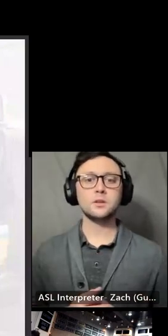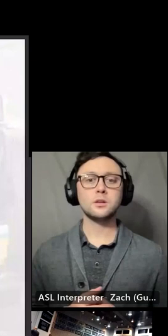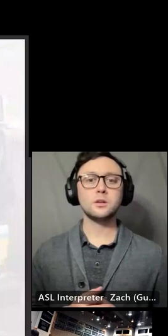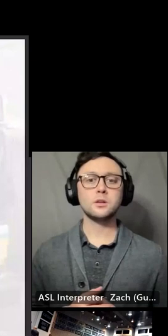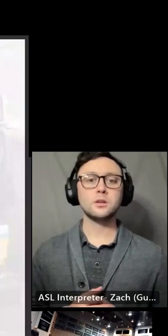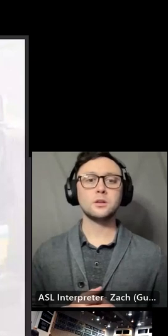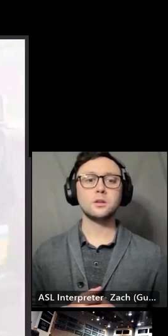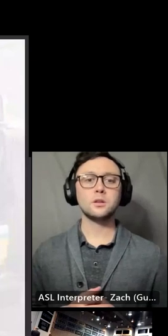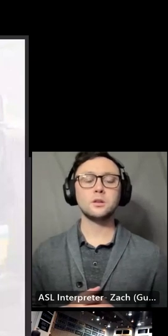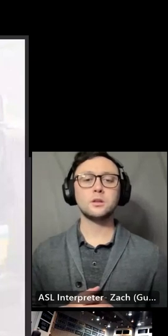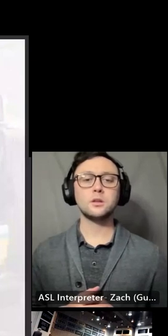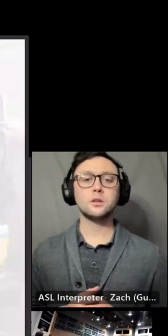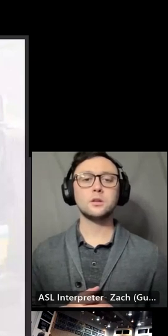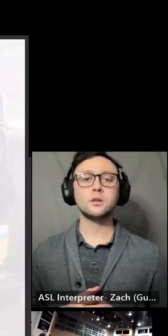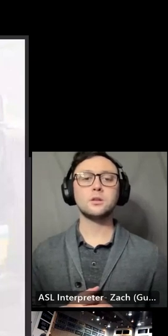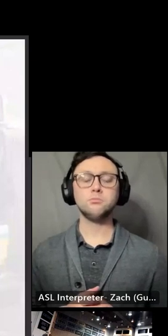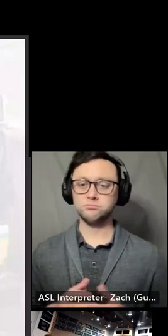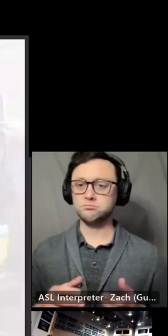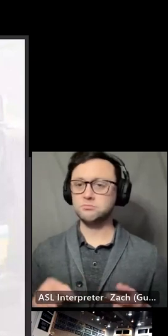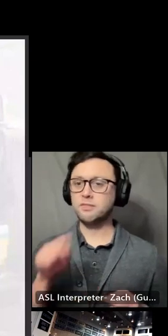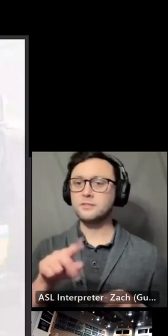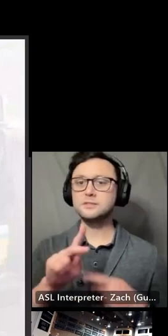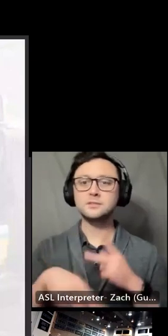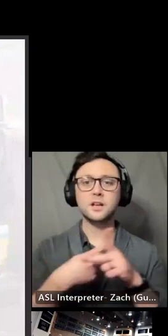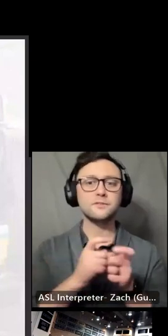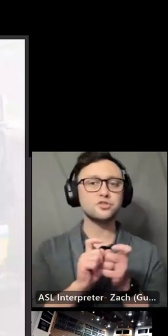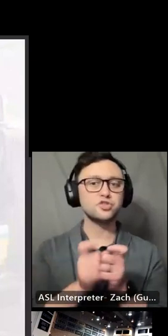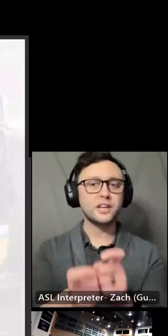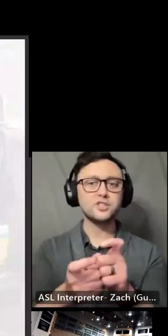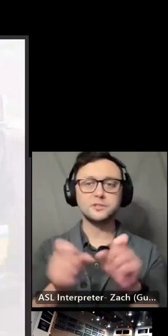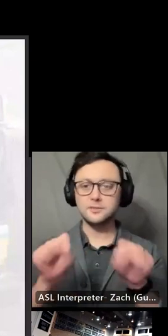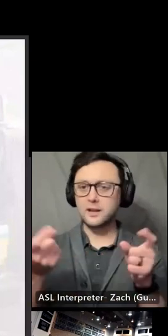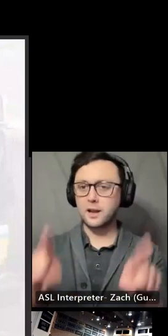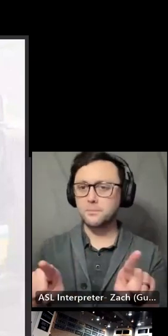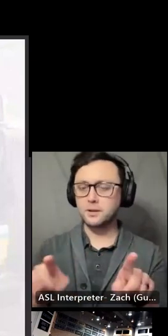these changes. They've done it before. They've gone through this